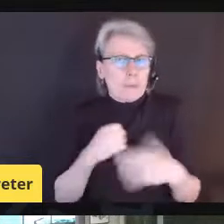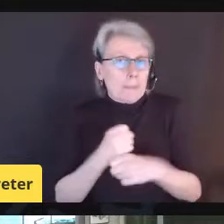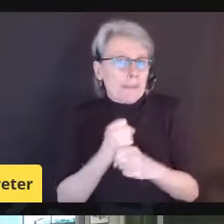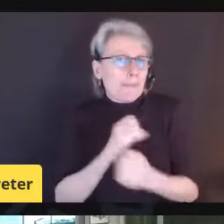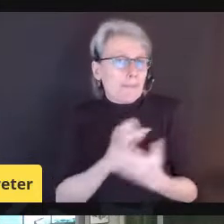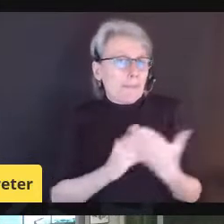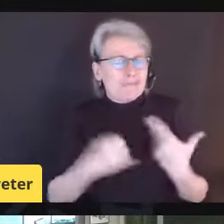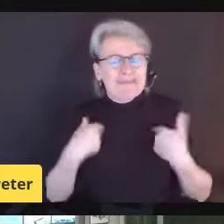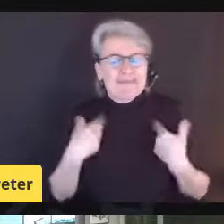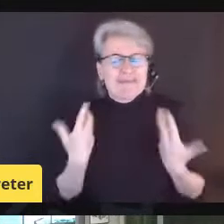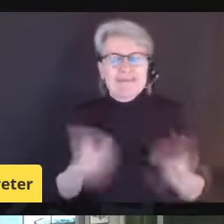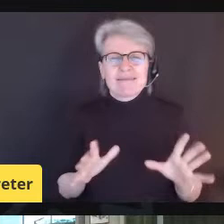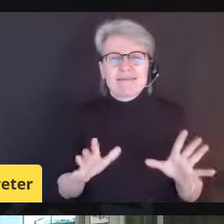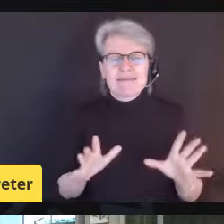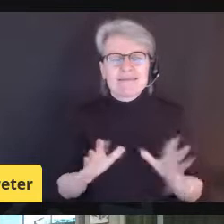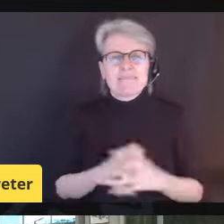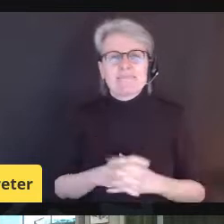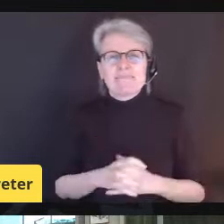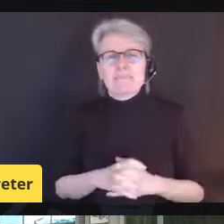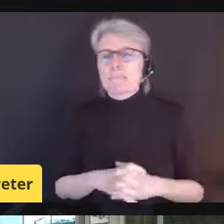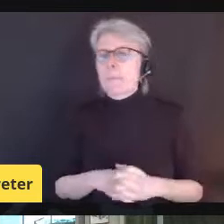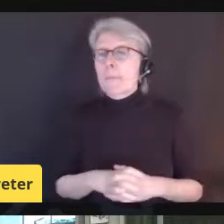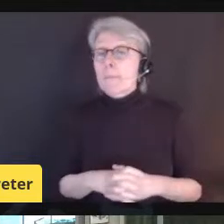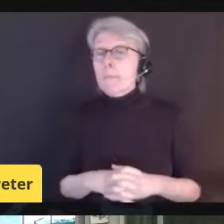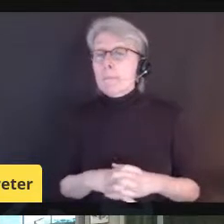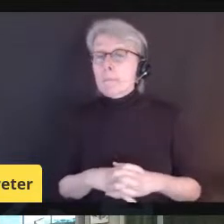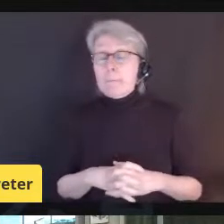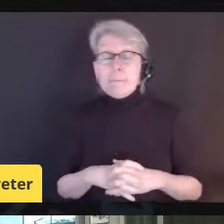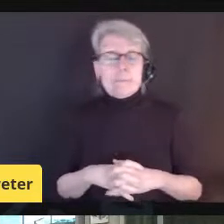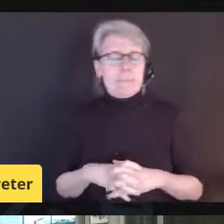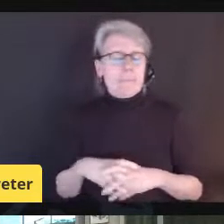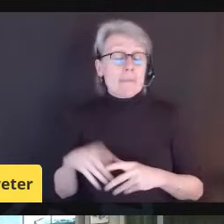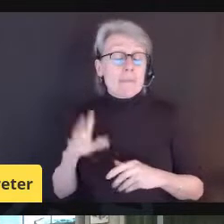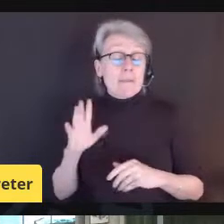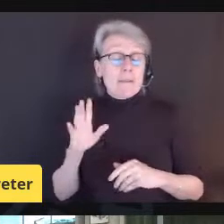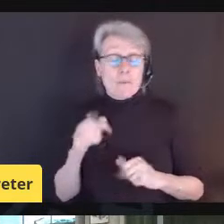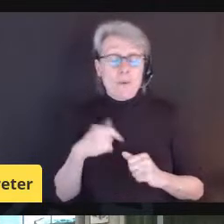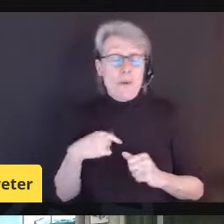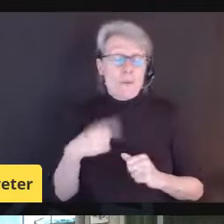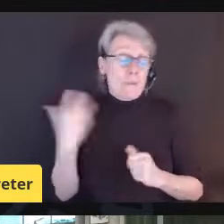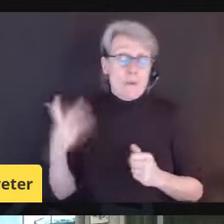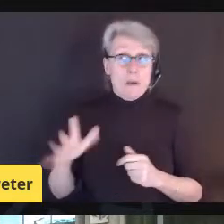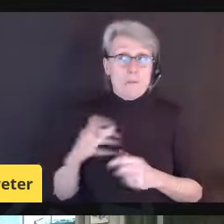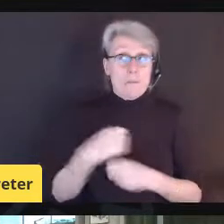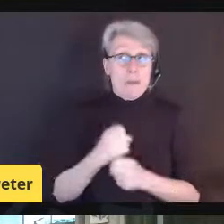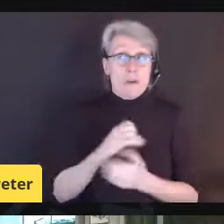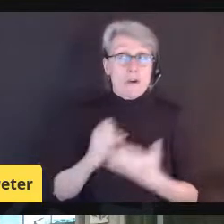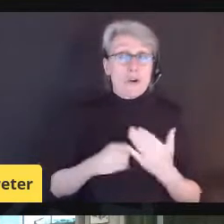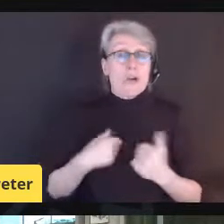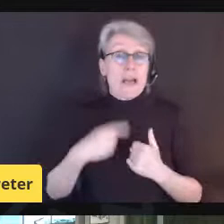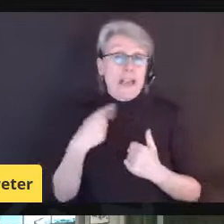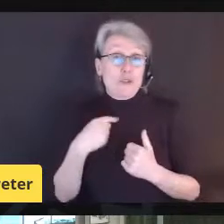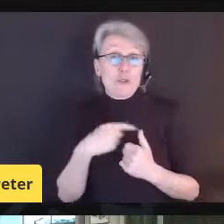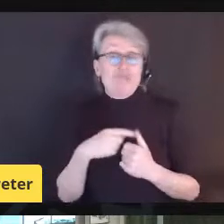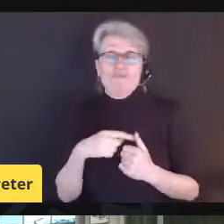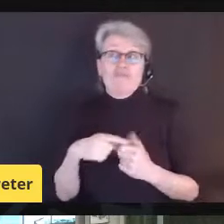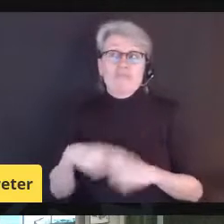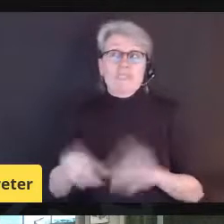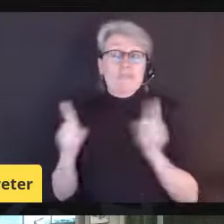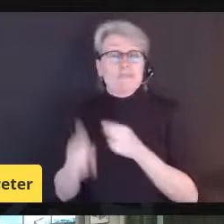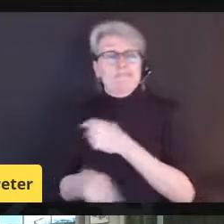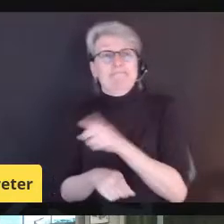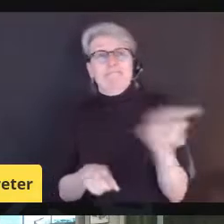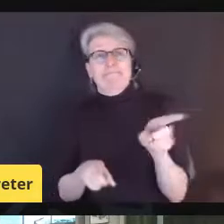and, well, when I did that, I pretty well had to succeed because I was, you know, sort of saying, no, I'm not doing what you're telling me to